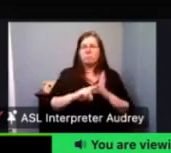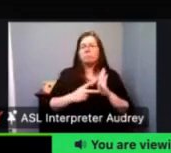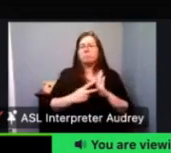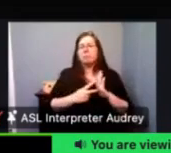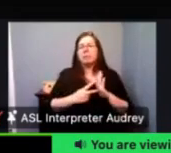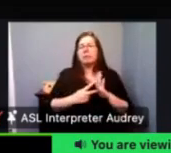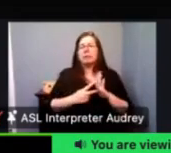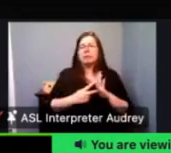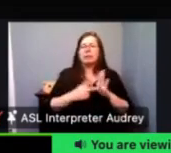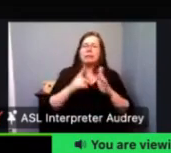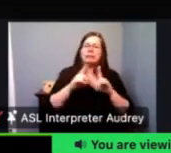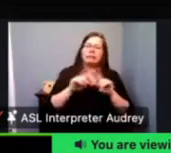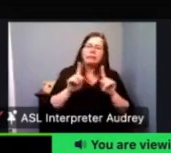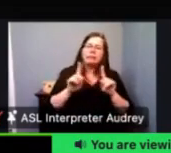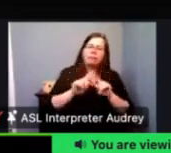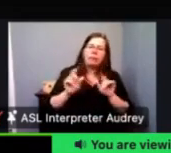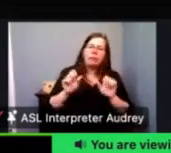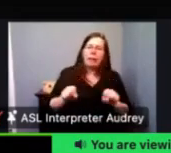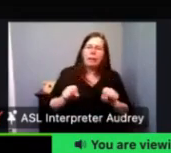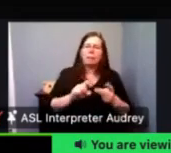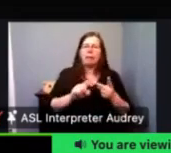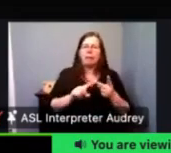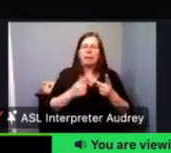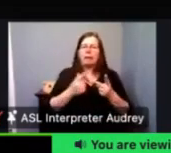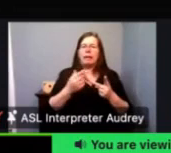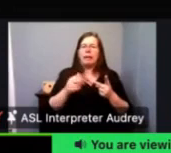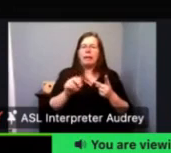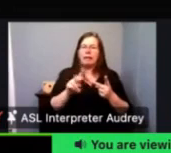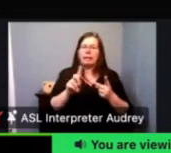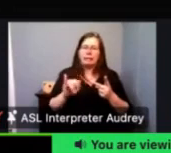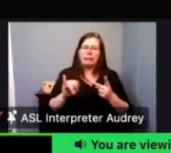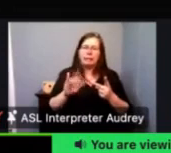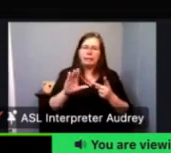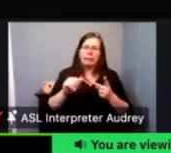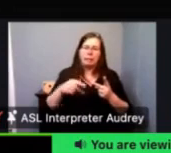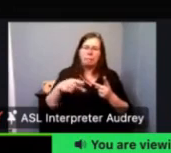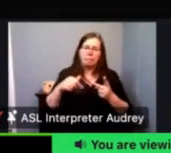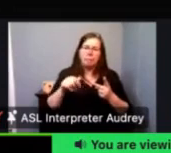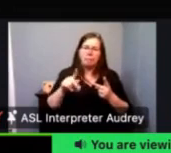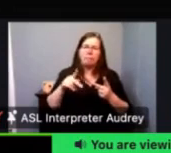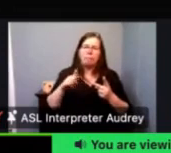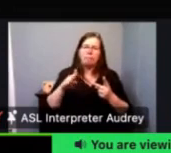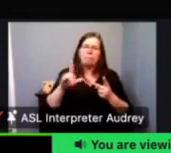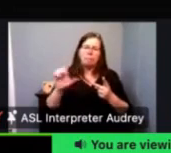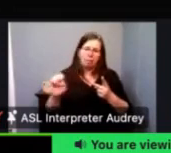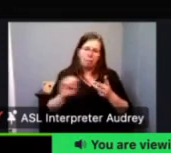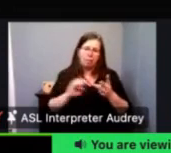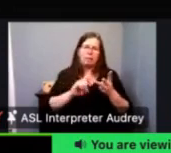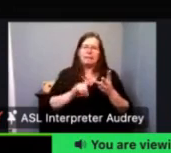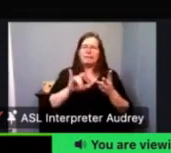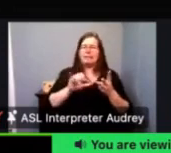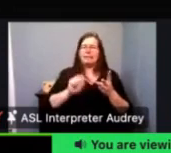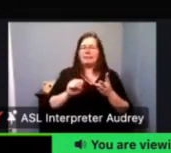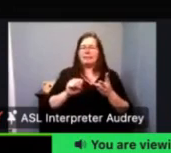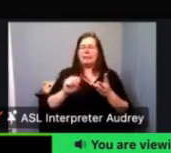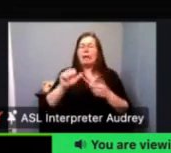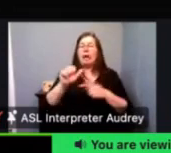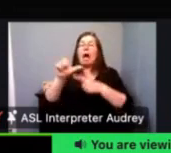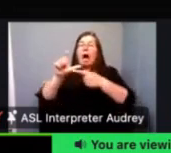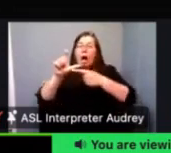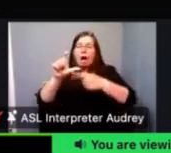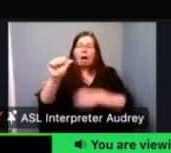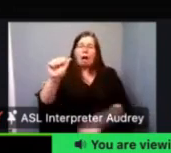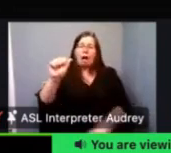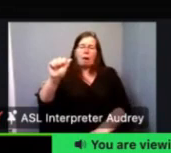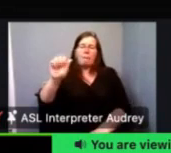like differently abled, handicapable, disability with a capital A. These are words that have been